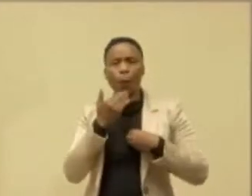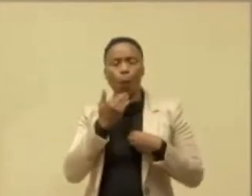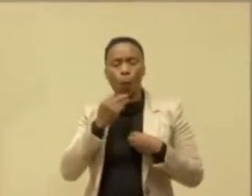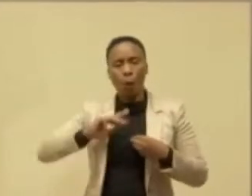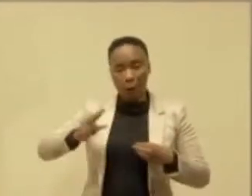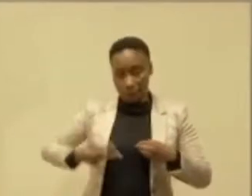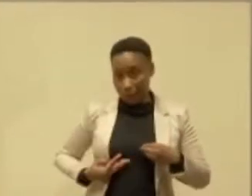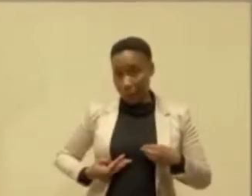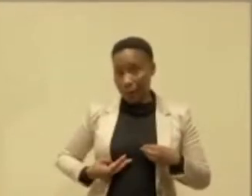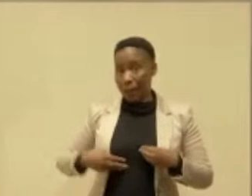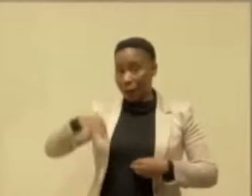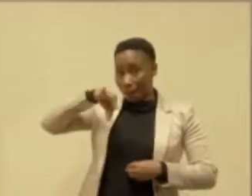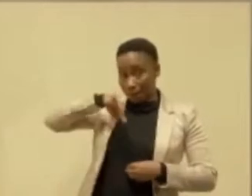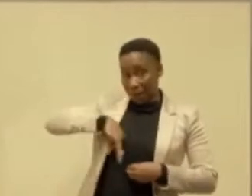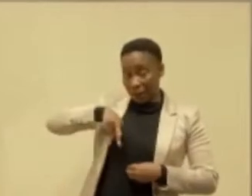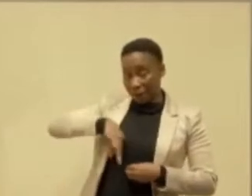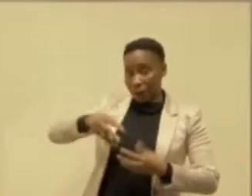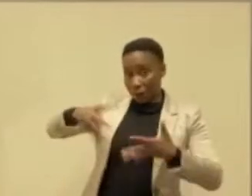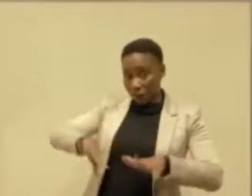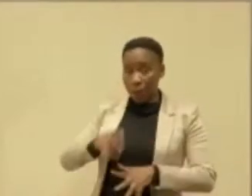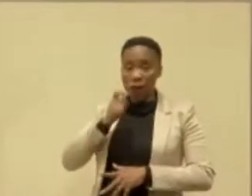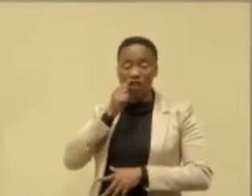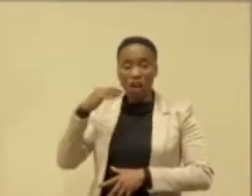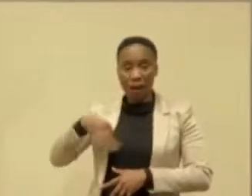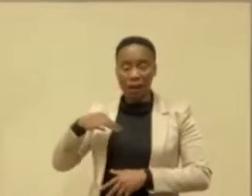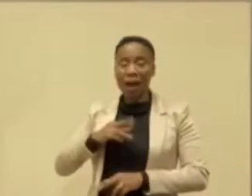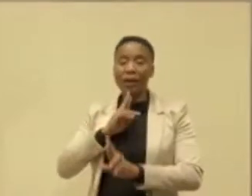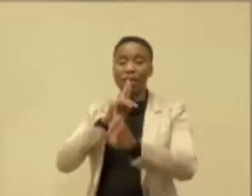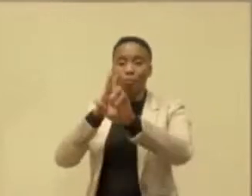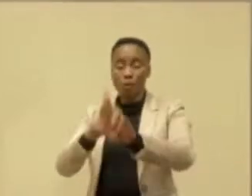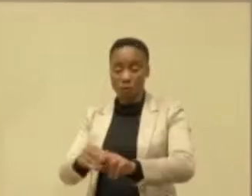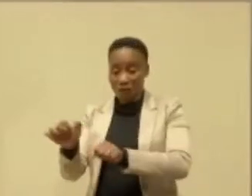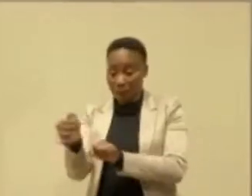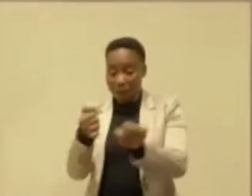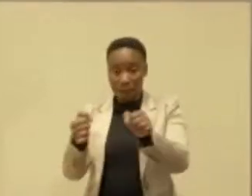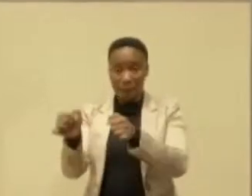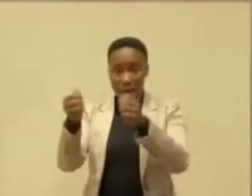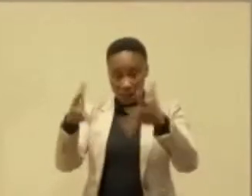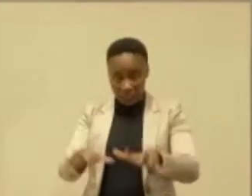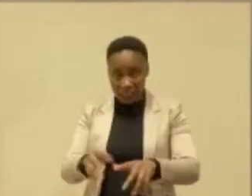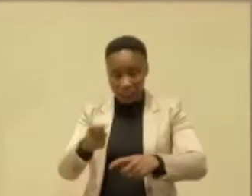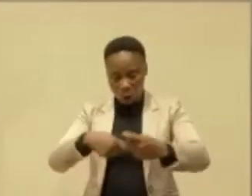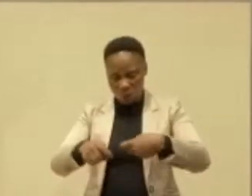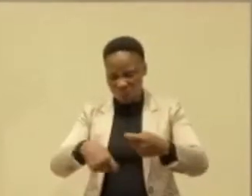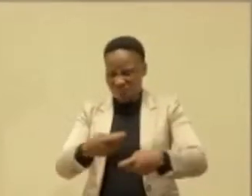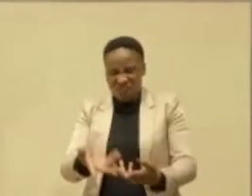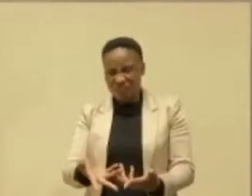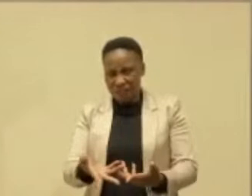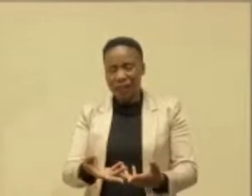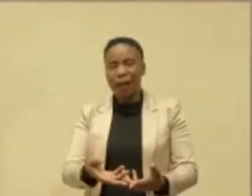benefited from gender responsive procurement increased from 7.15